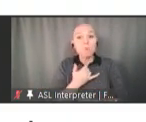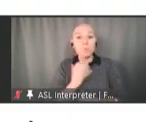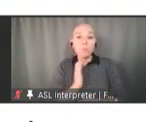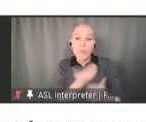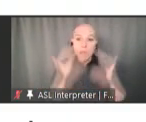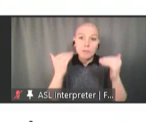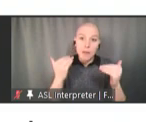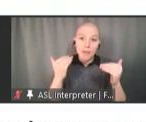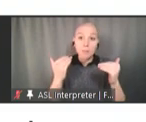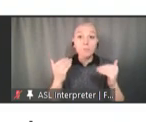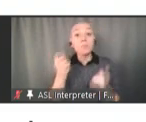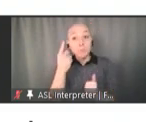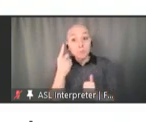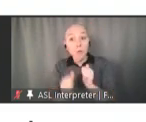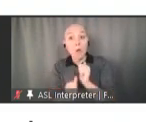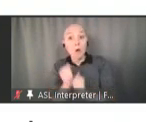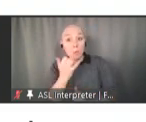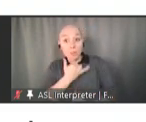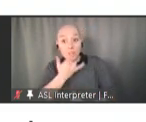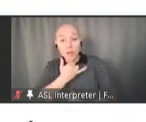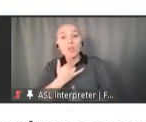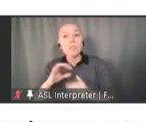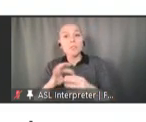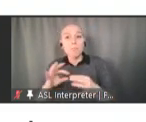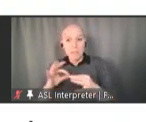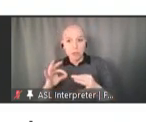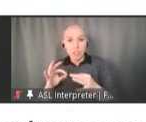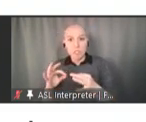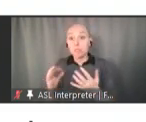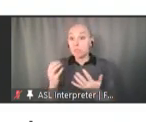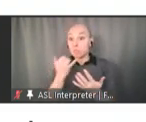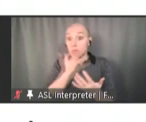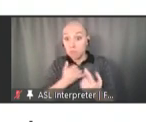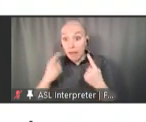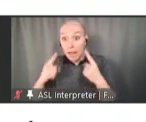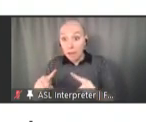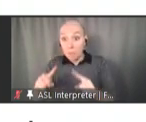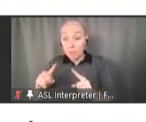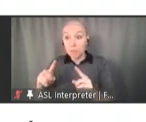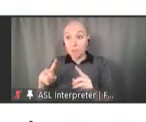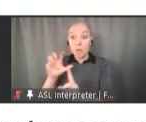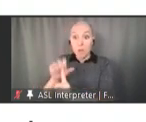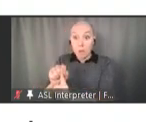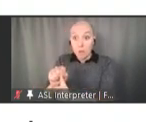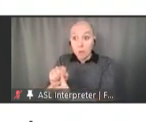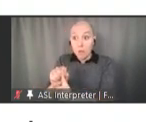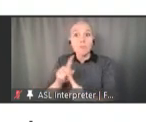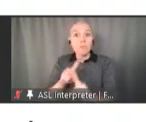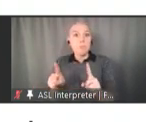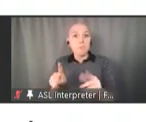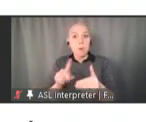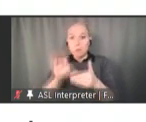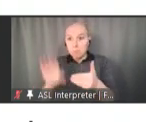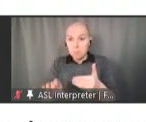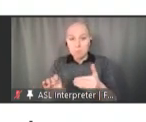errors often mention that there was no adverse event. Common clinical outcomes included expected systemic reactions